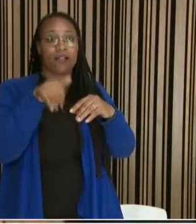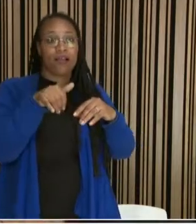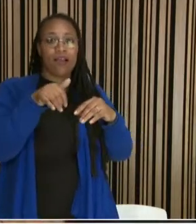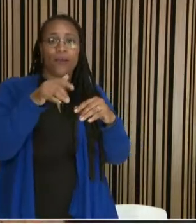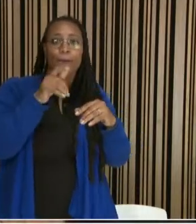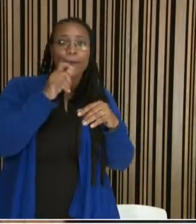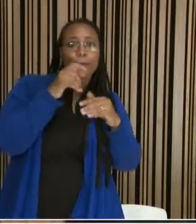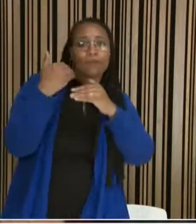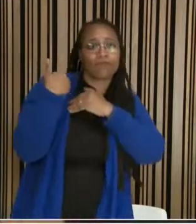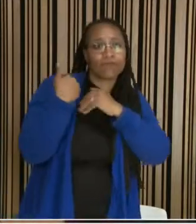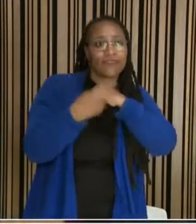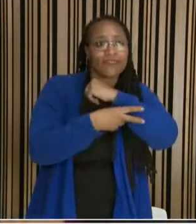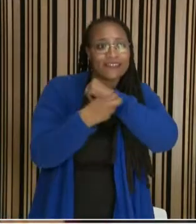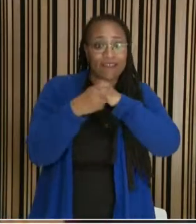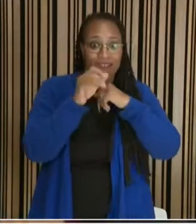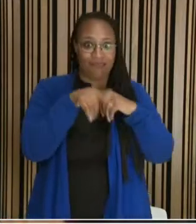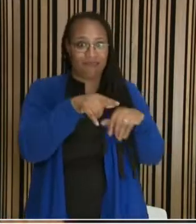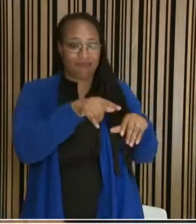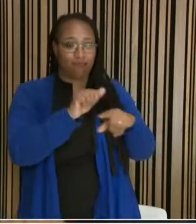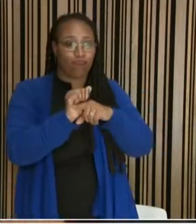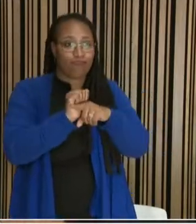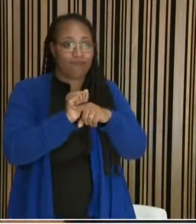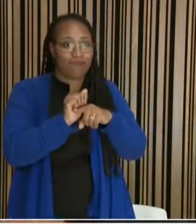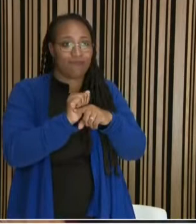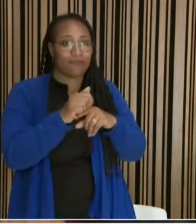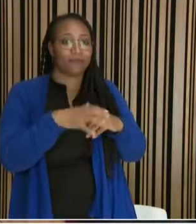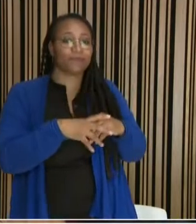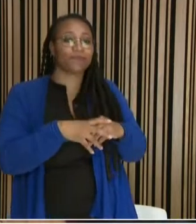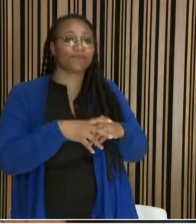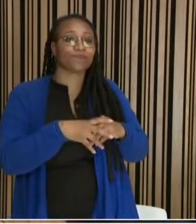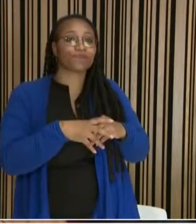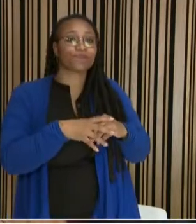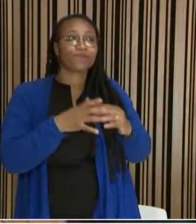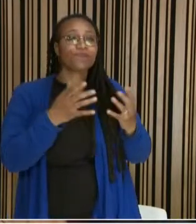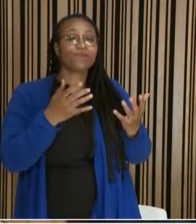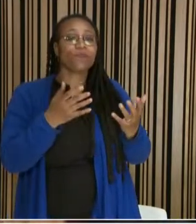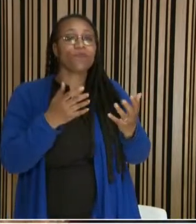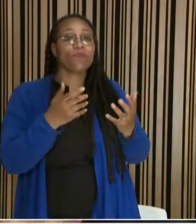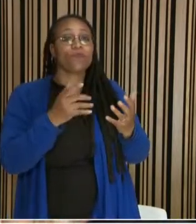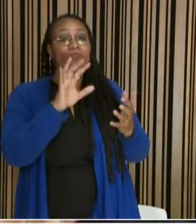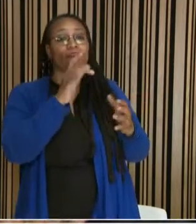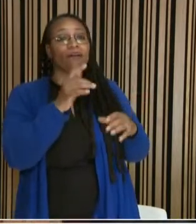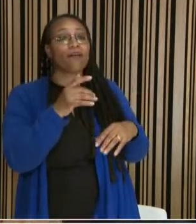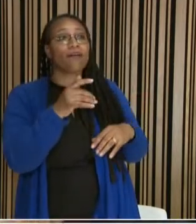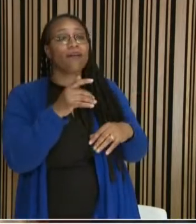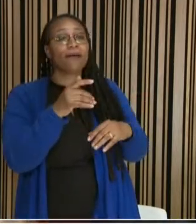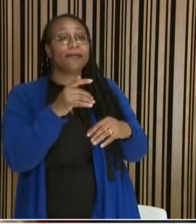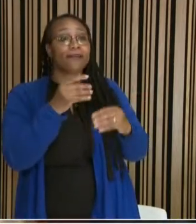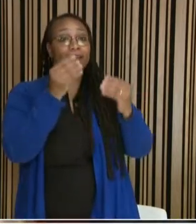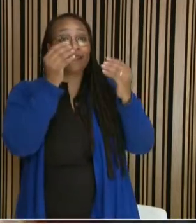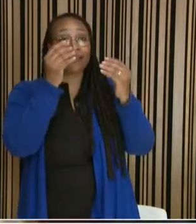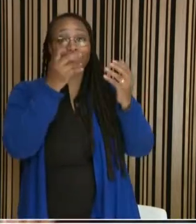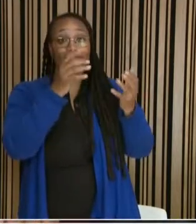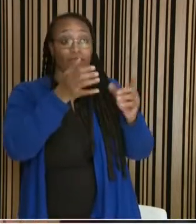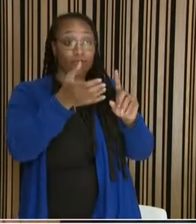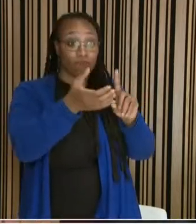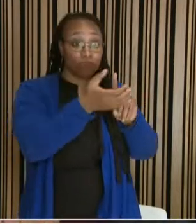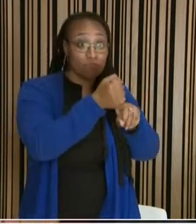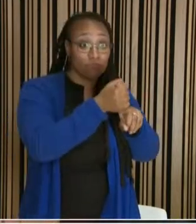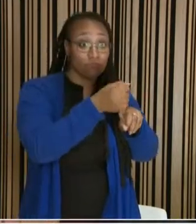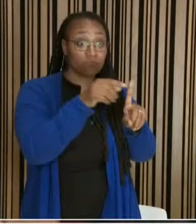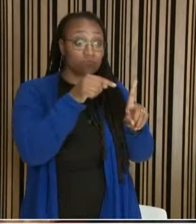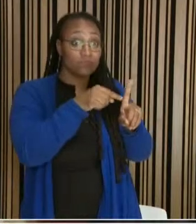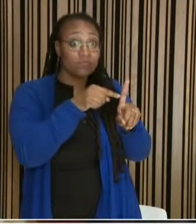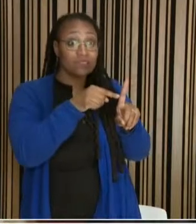suspect is in that case. So while we may make an arrest in that case, and the case doesn't get prosecuted, again, nothing to do with police training. It's really just the facts